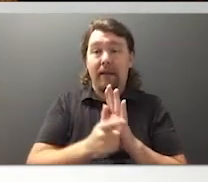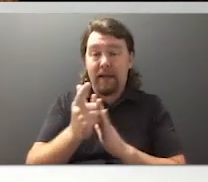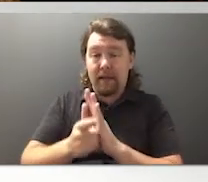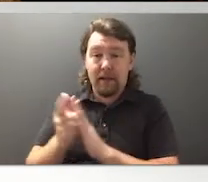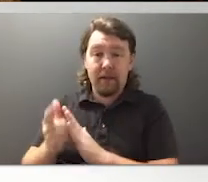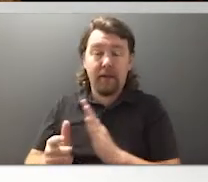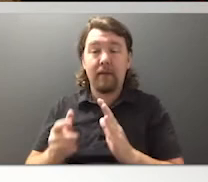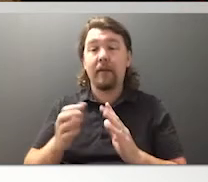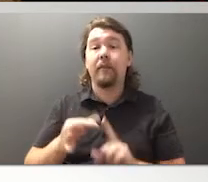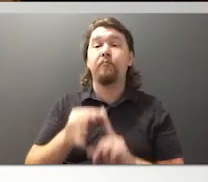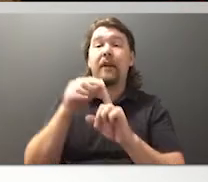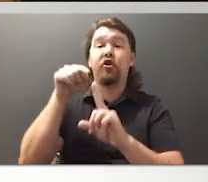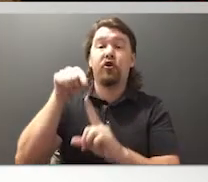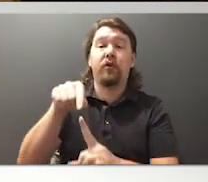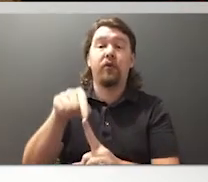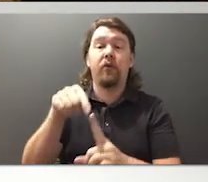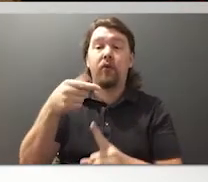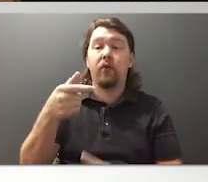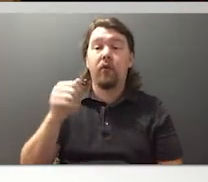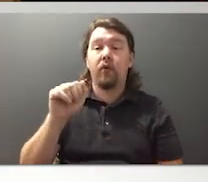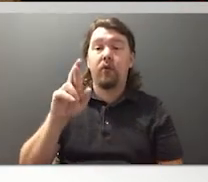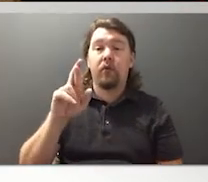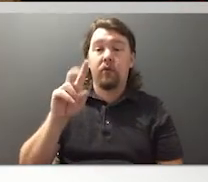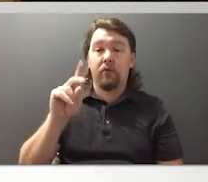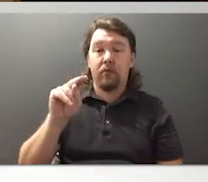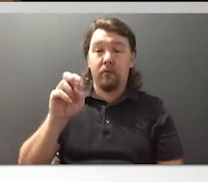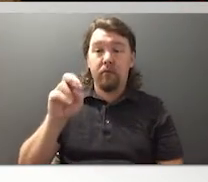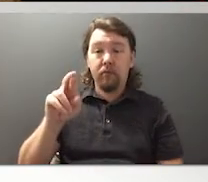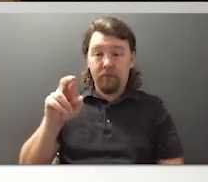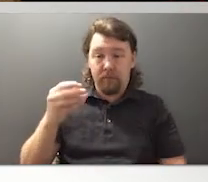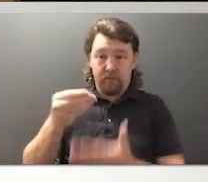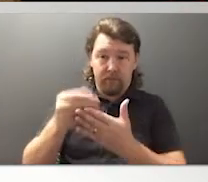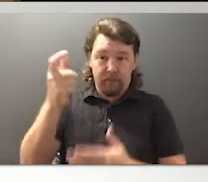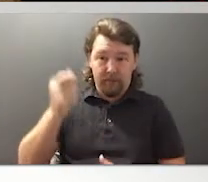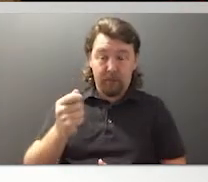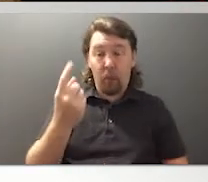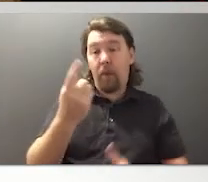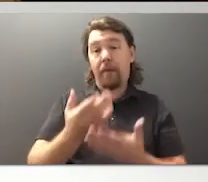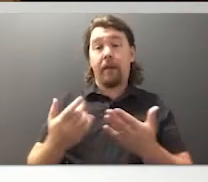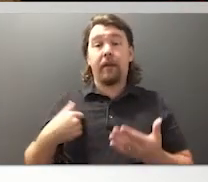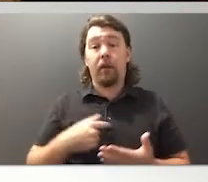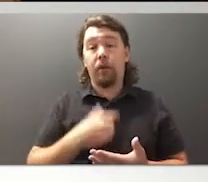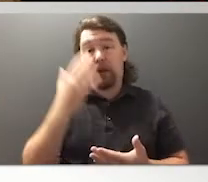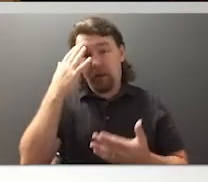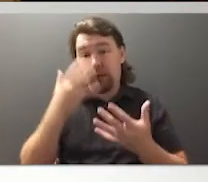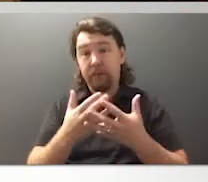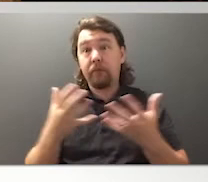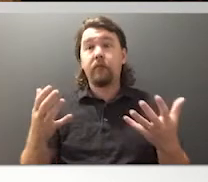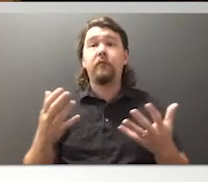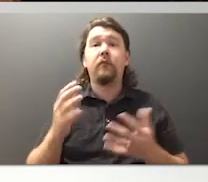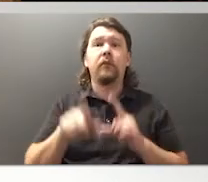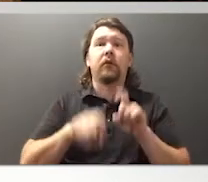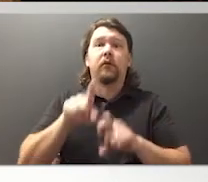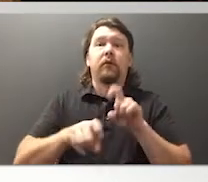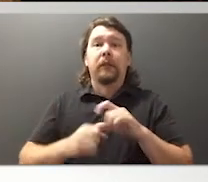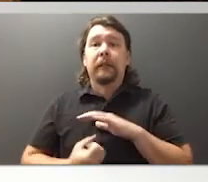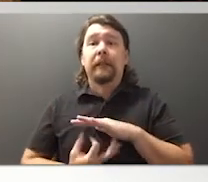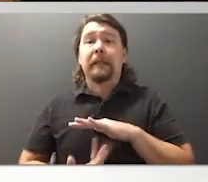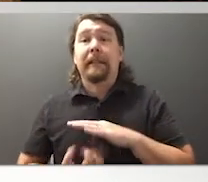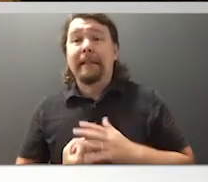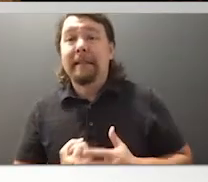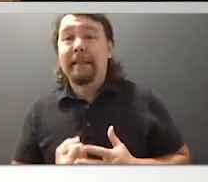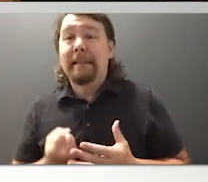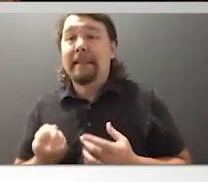the Gardner Scholarship. One of the things that we know is there's a lot of boiling questions that you may have that are unique to